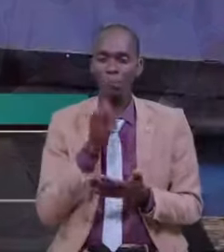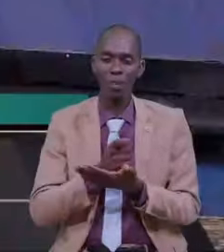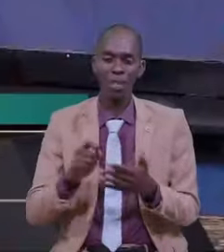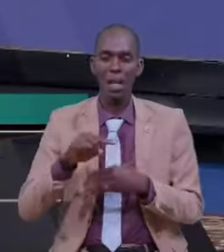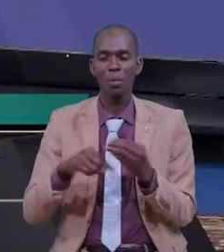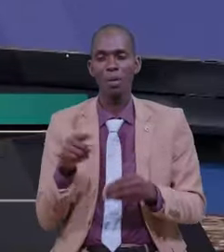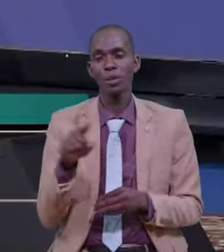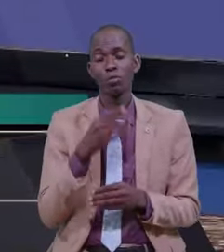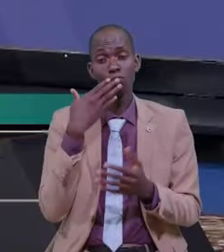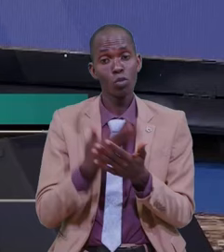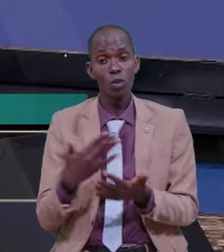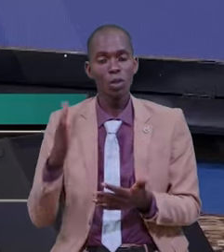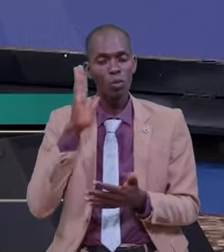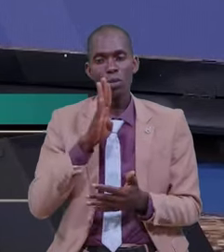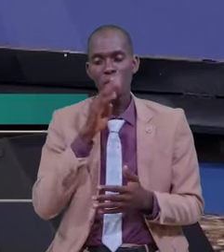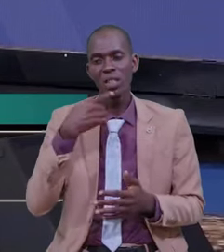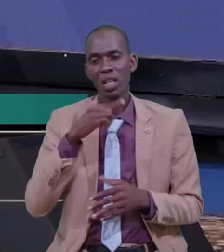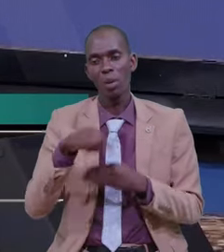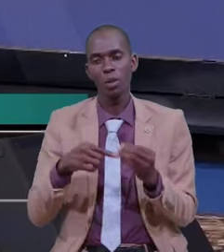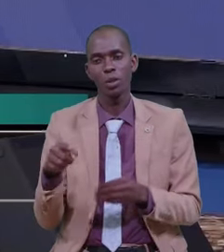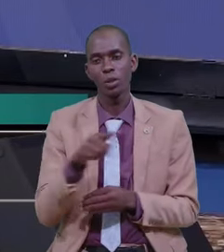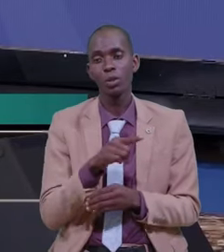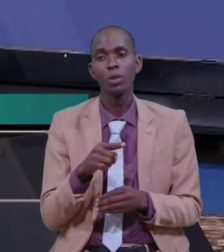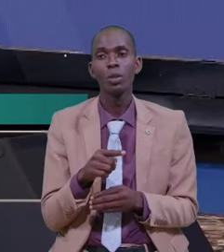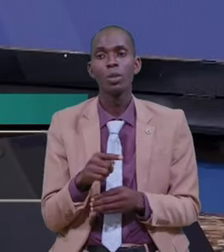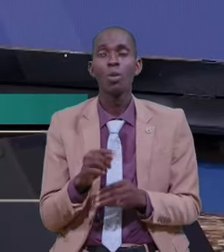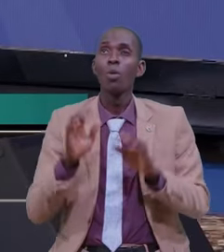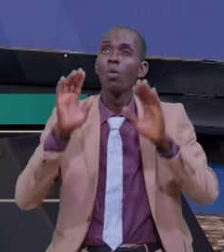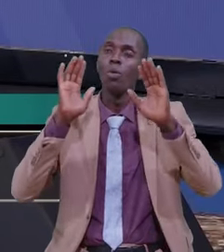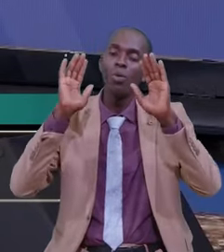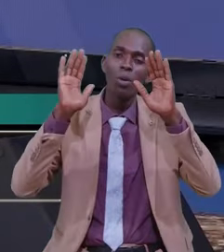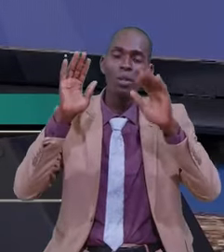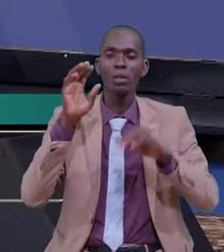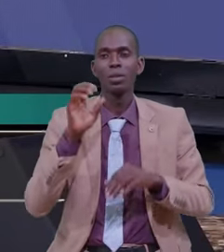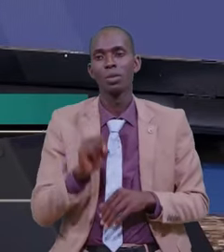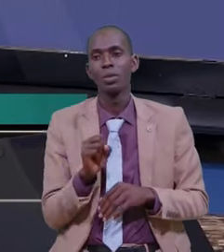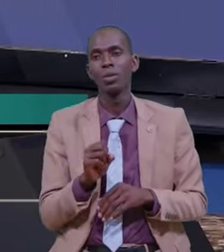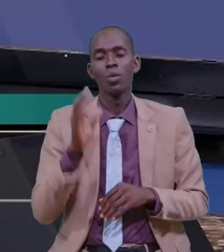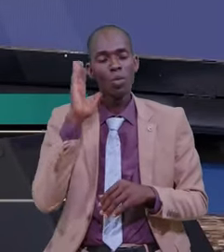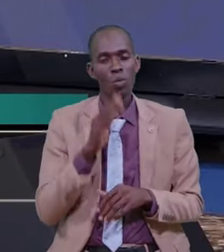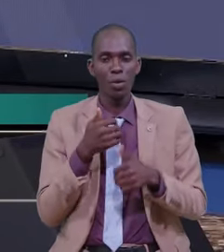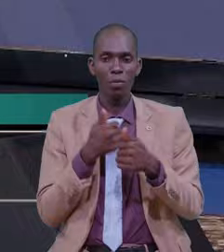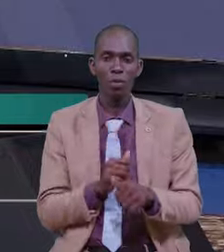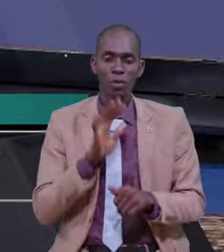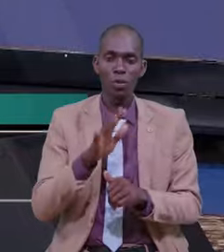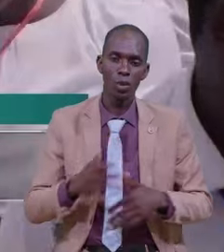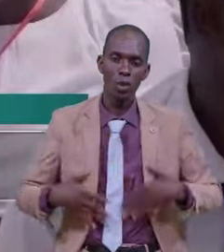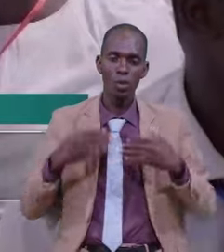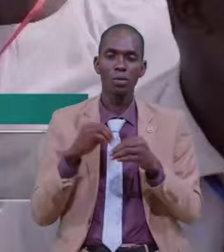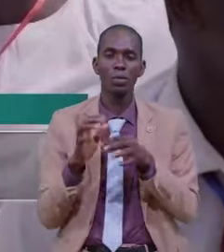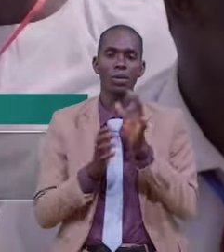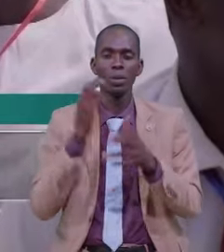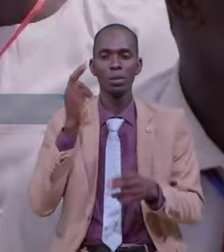Good things will be said about you. Signs and wonders will follow your life in